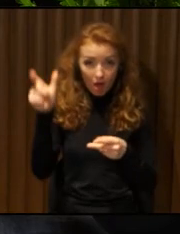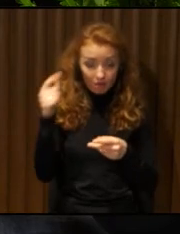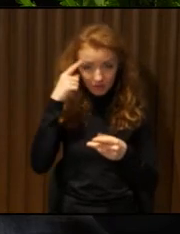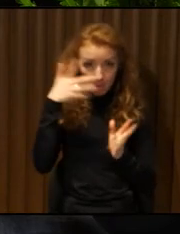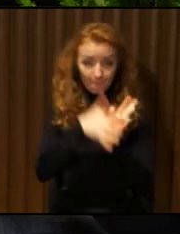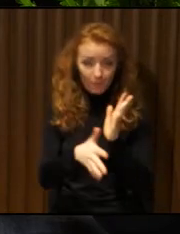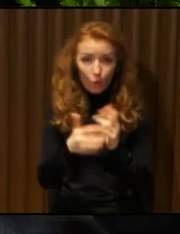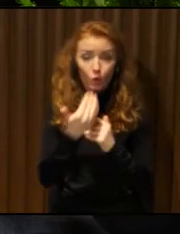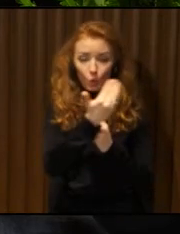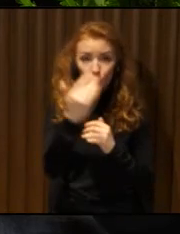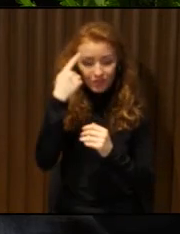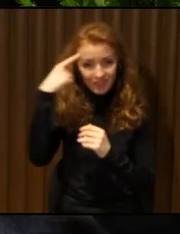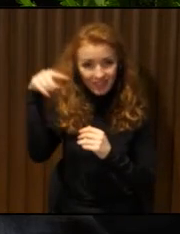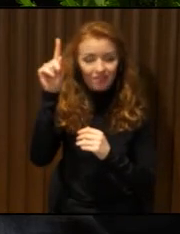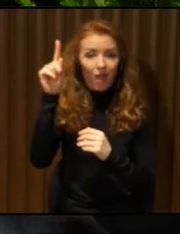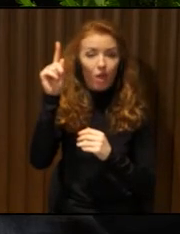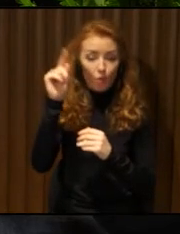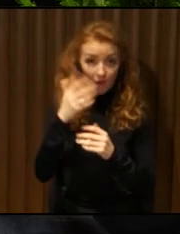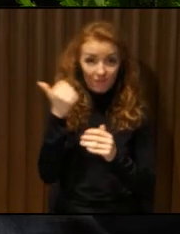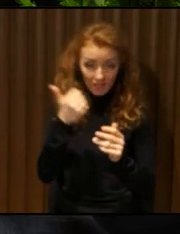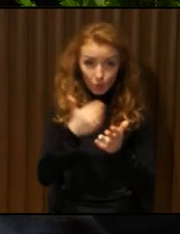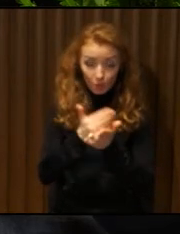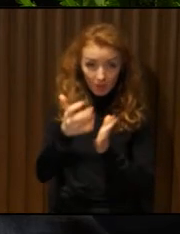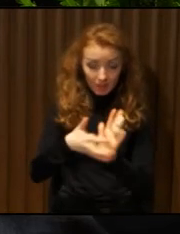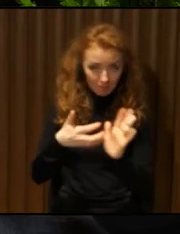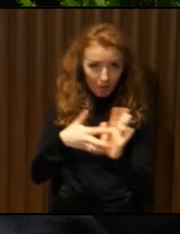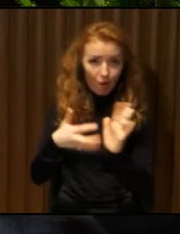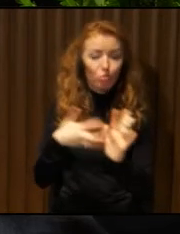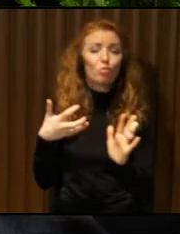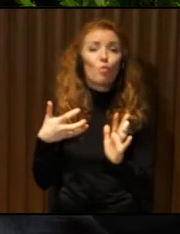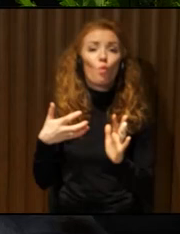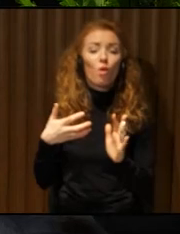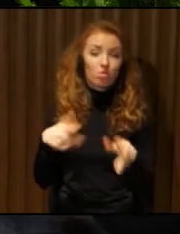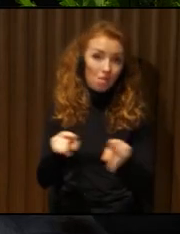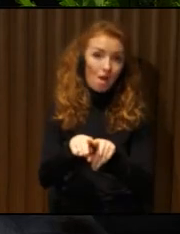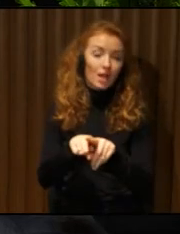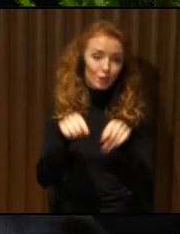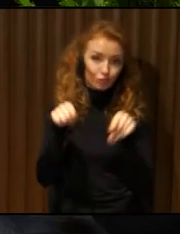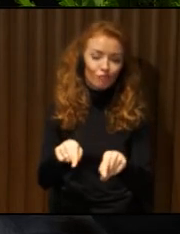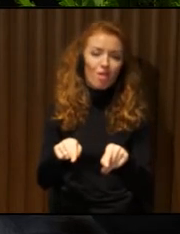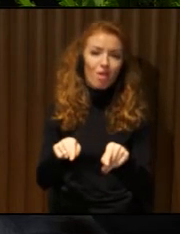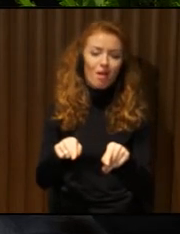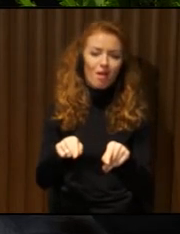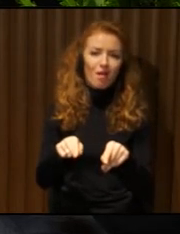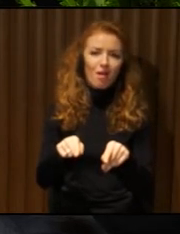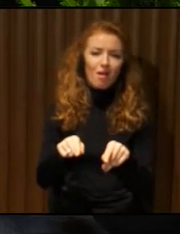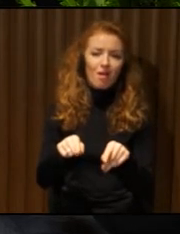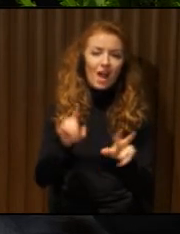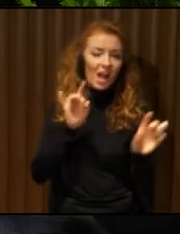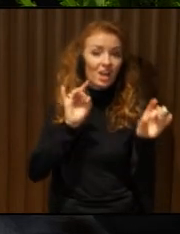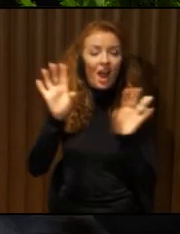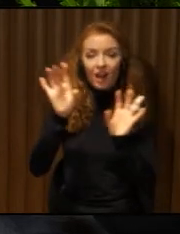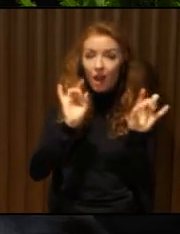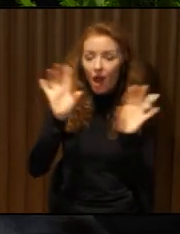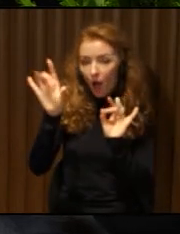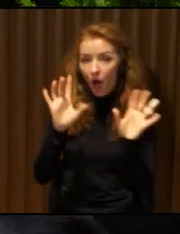for, let's say, a nice Christmas story before Christmas, the IKEA promotion thing or something? Can they